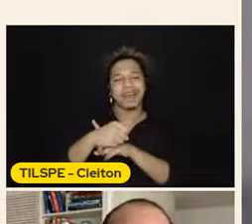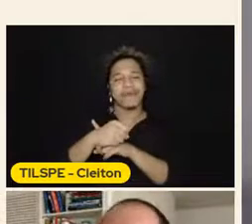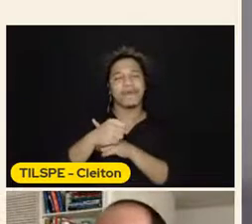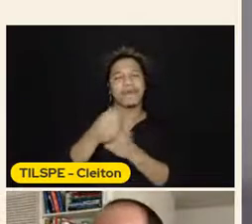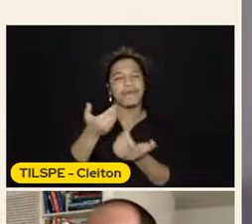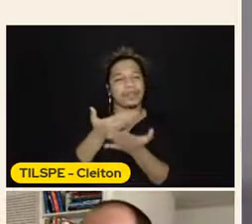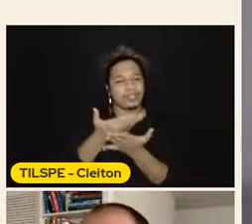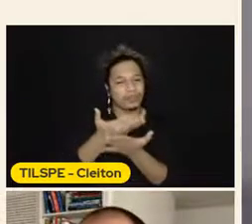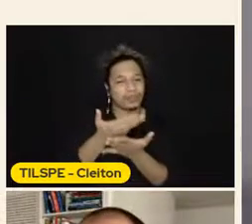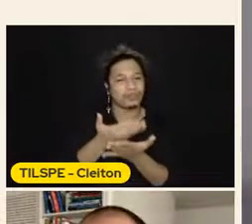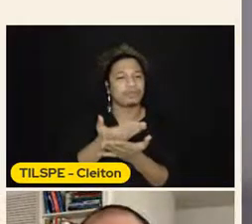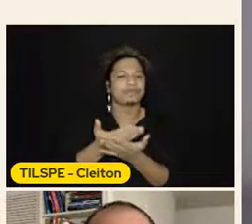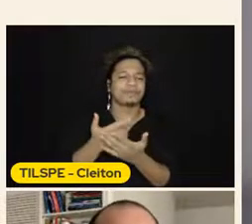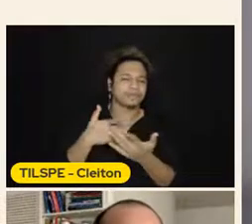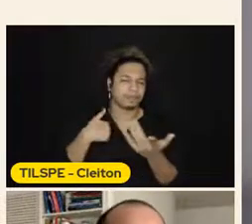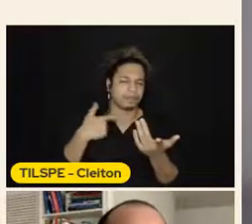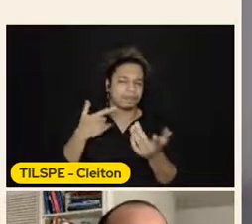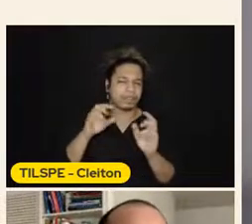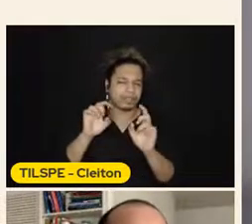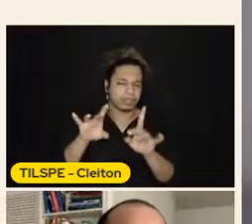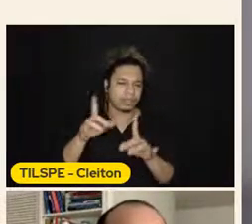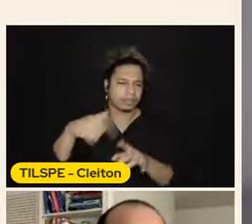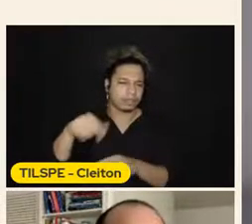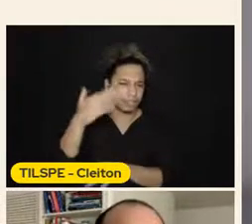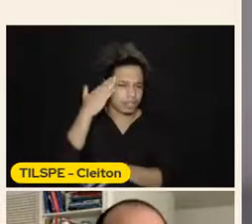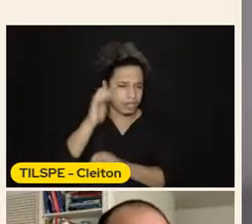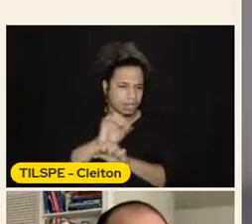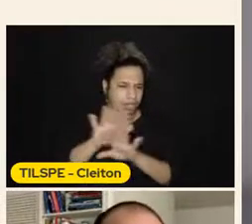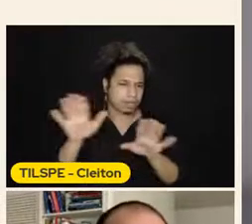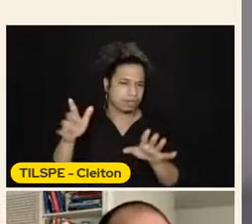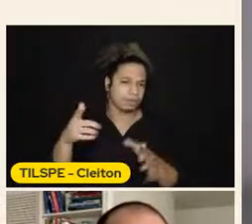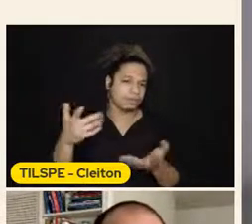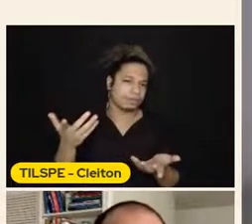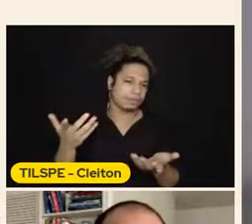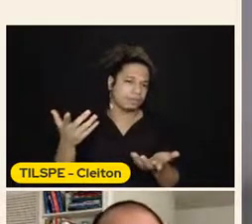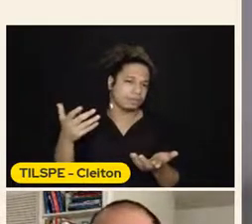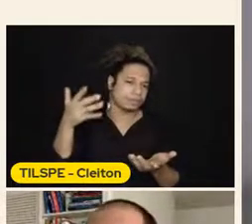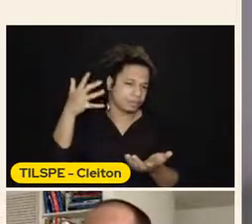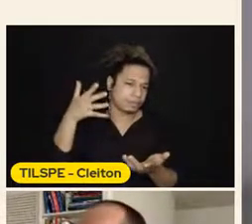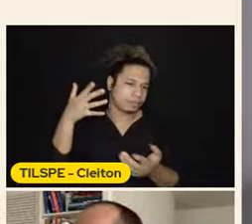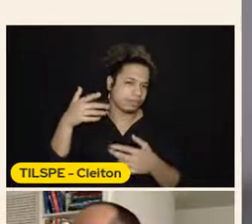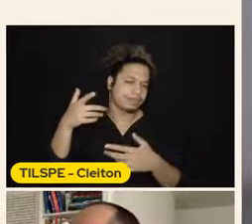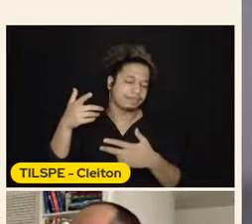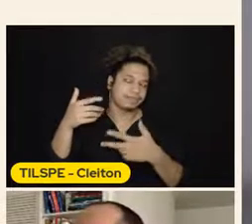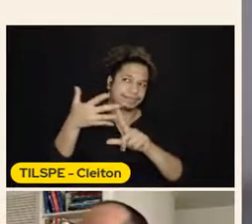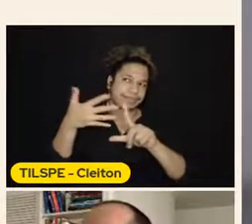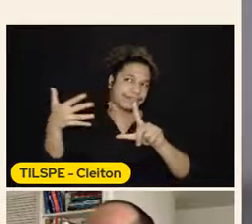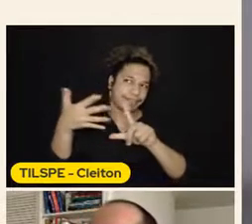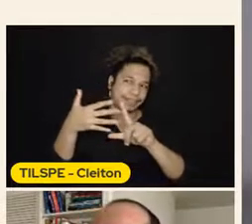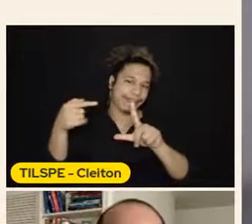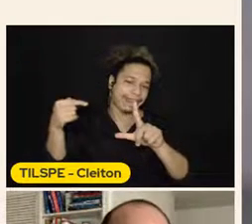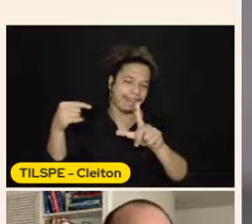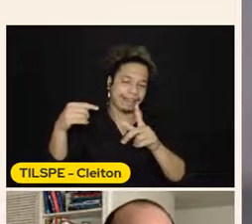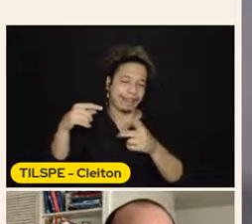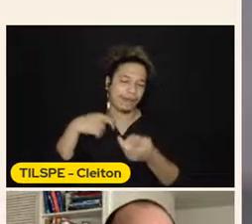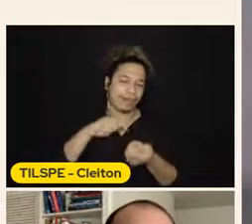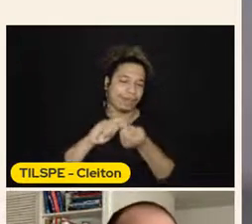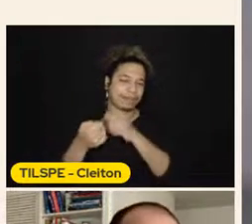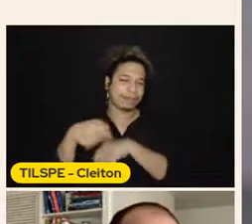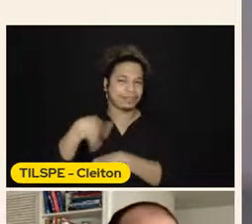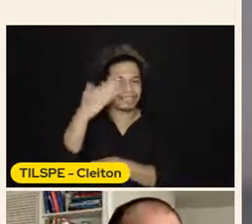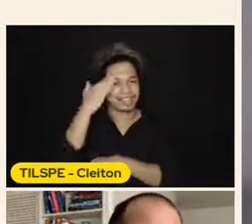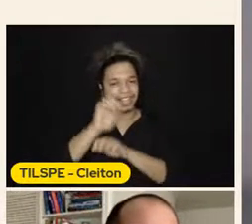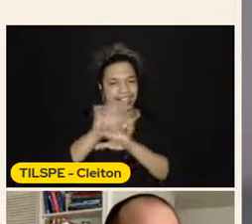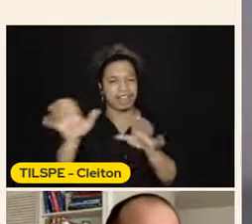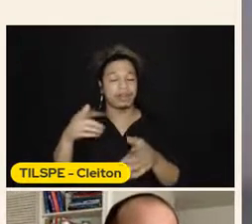that way, because in the middle of this discussion that I brought forward, the Netflix TV series kind of thing, one of the arguments